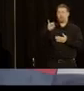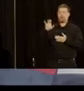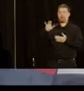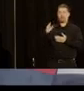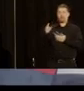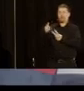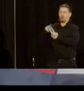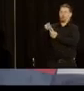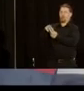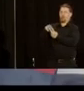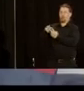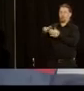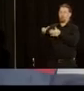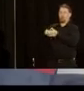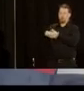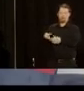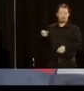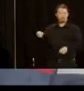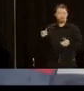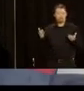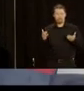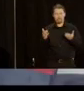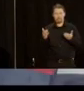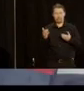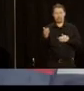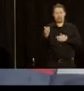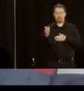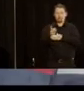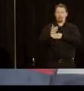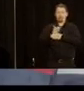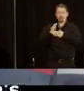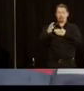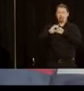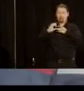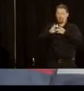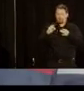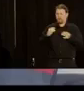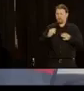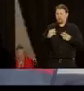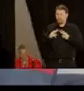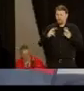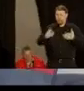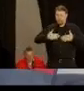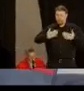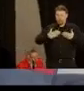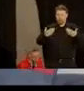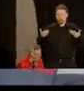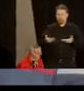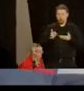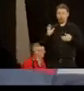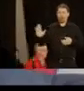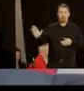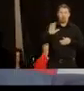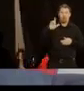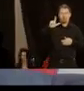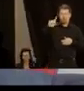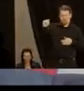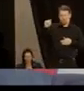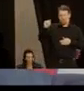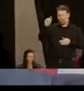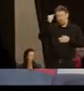a message, and I'm very pleased and honored to introduce your Lieutenant Governor, our